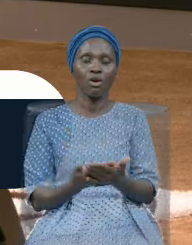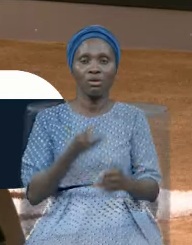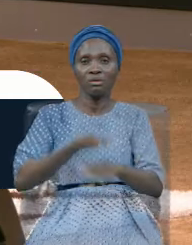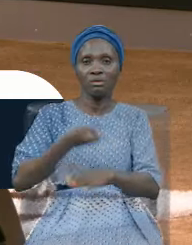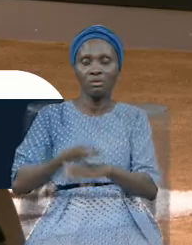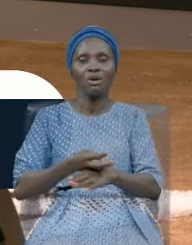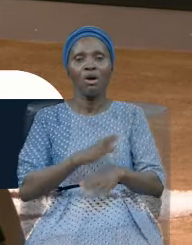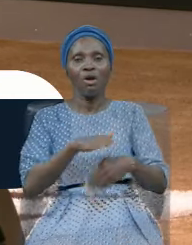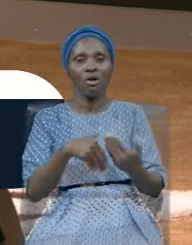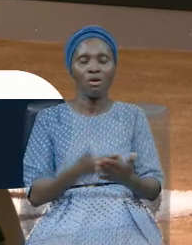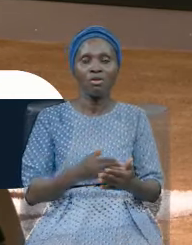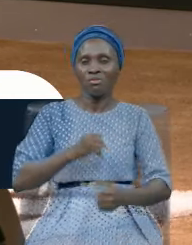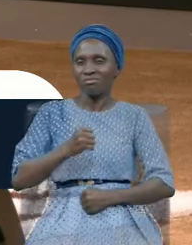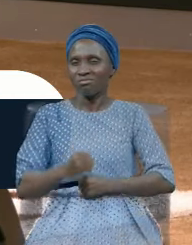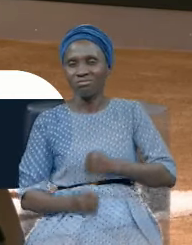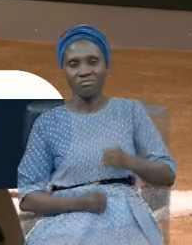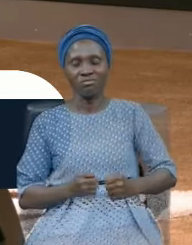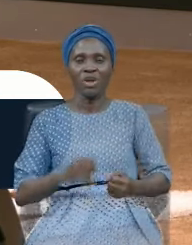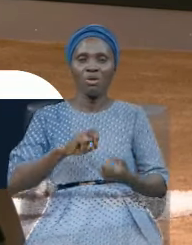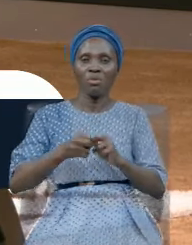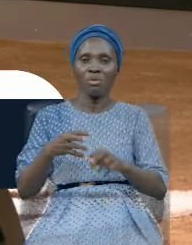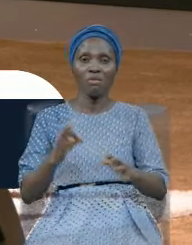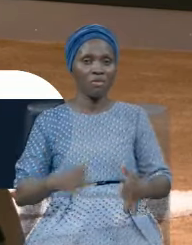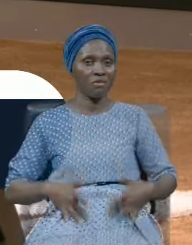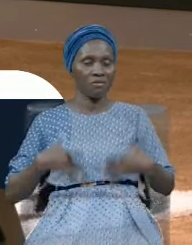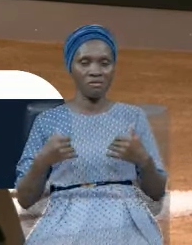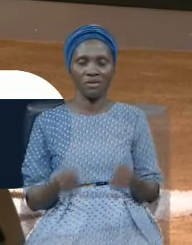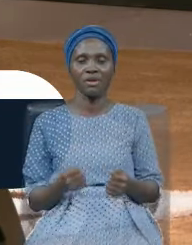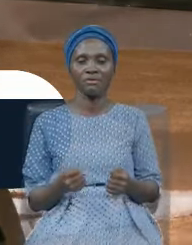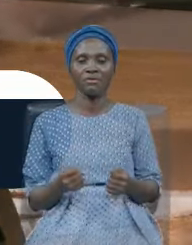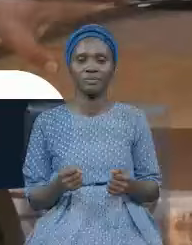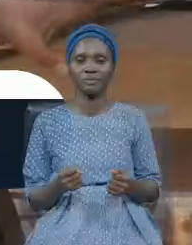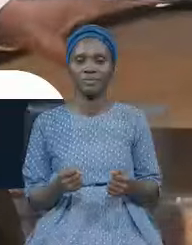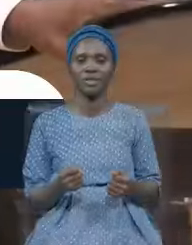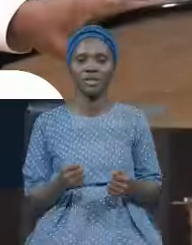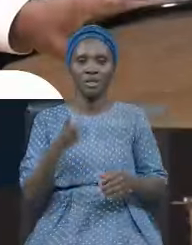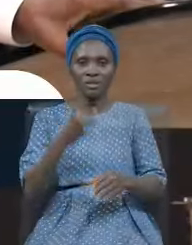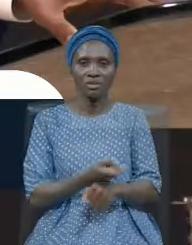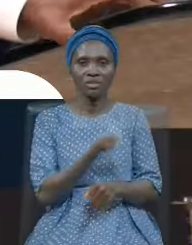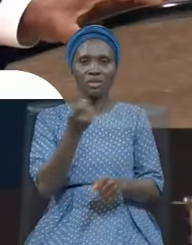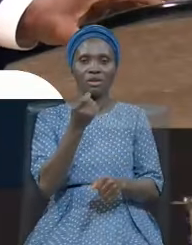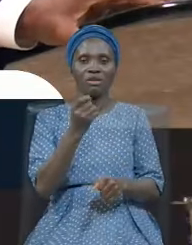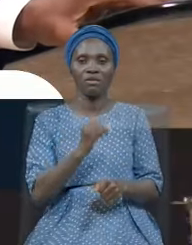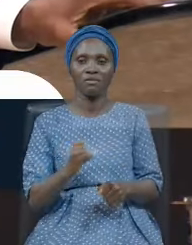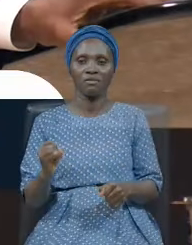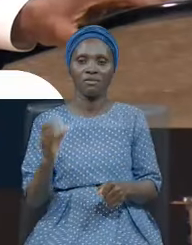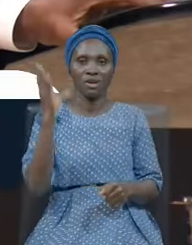and tortures of life. Triumphing grace through this